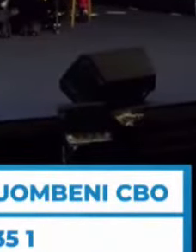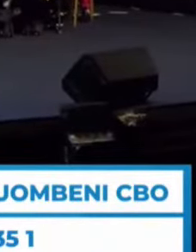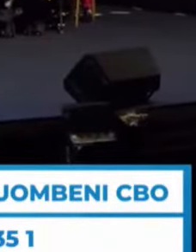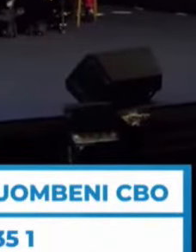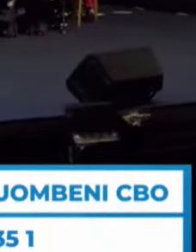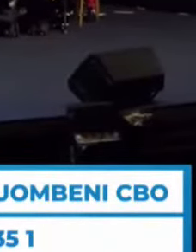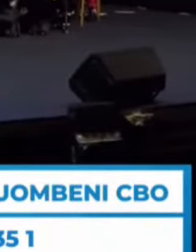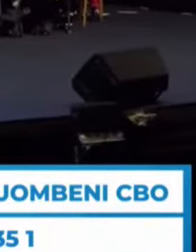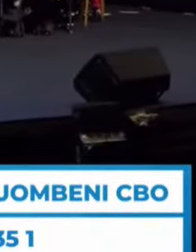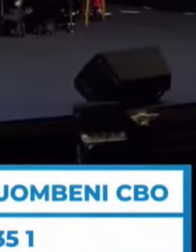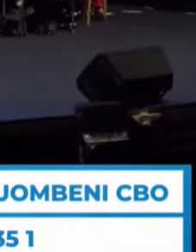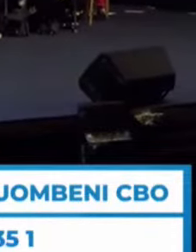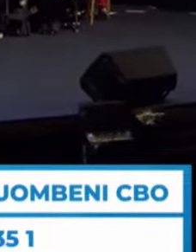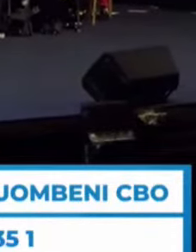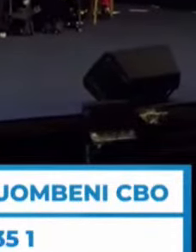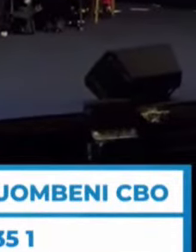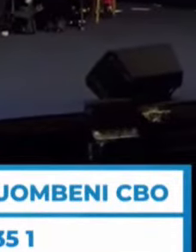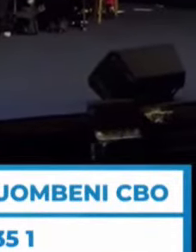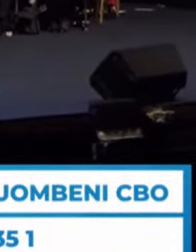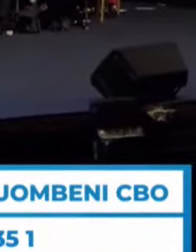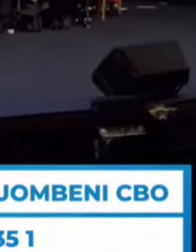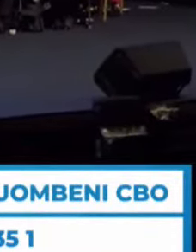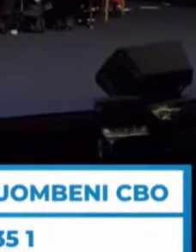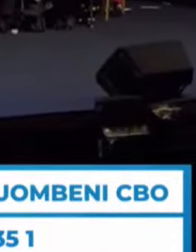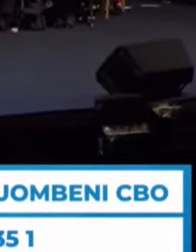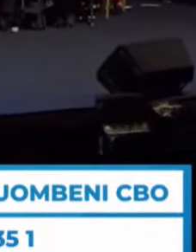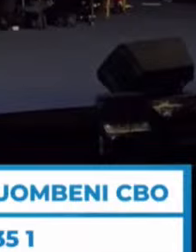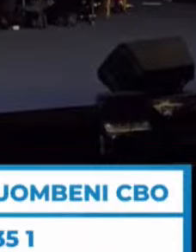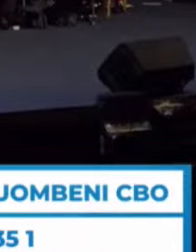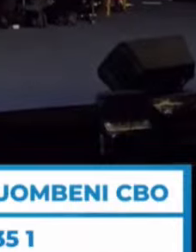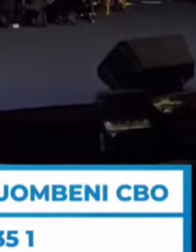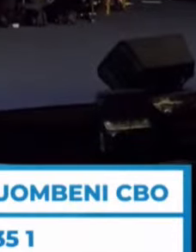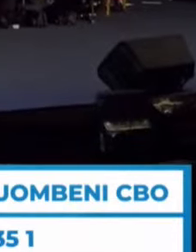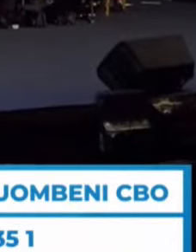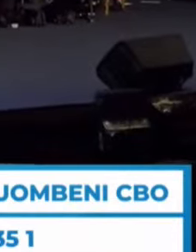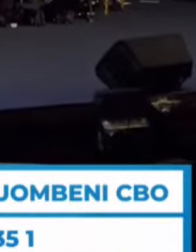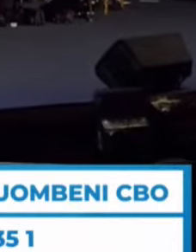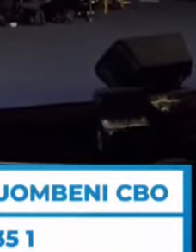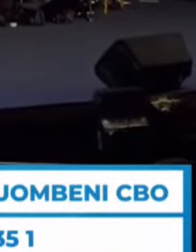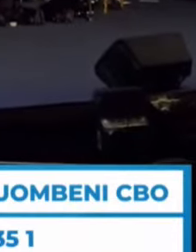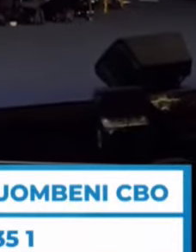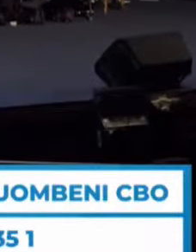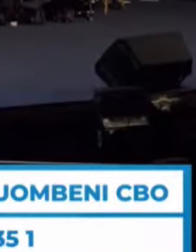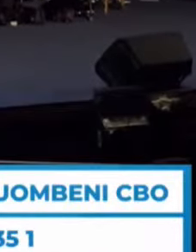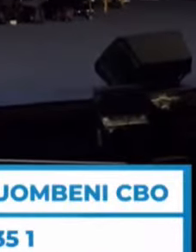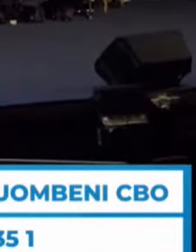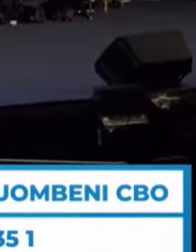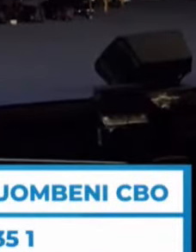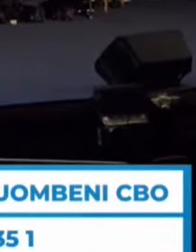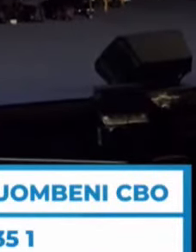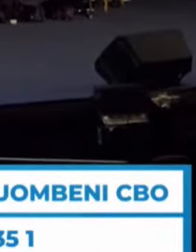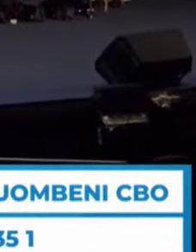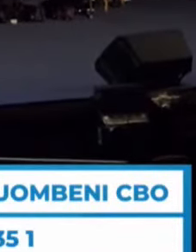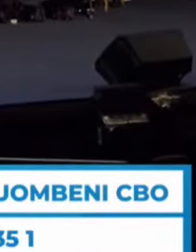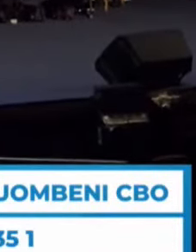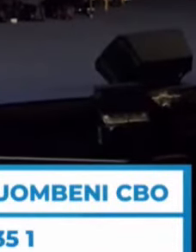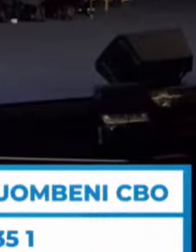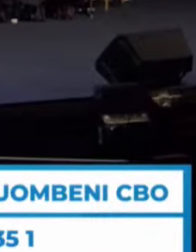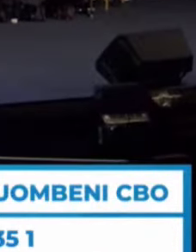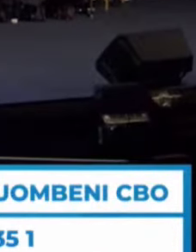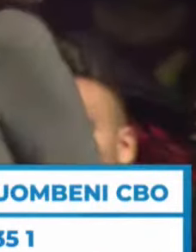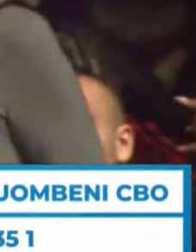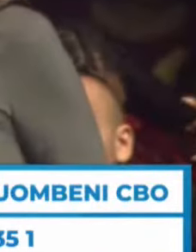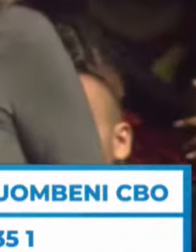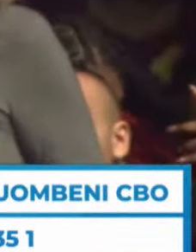out but there came a day at the end of our sewing that the government